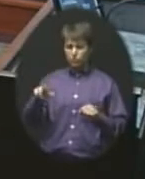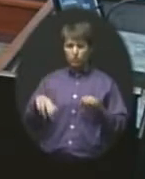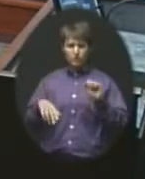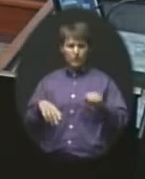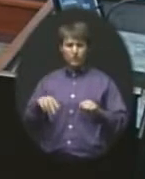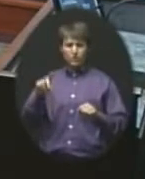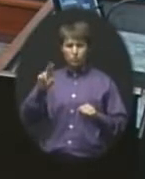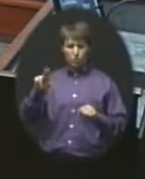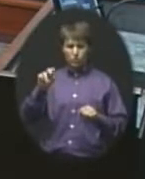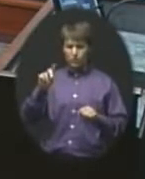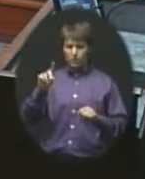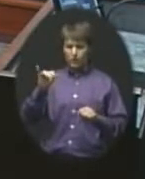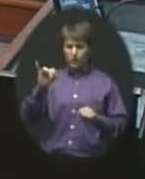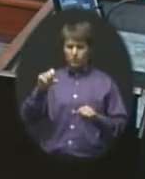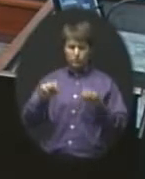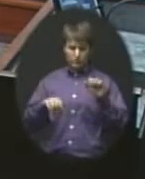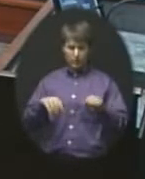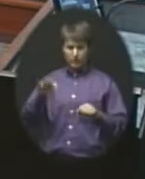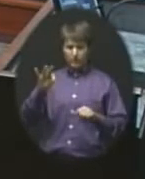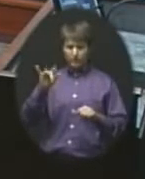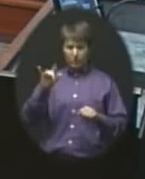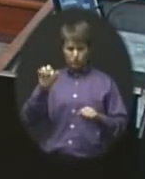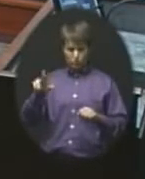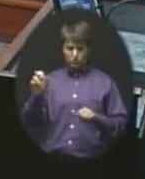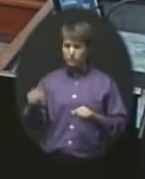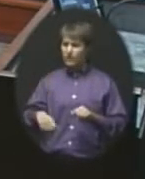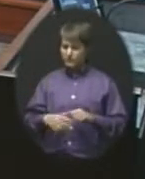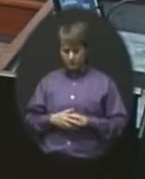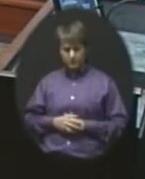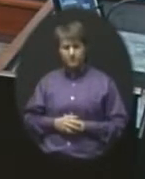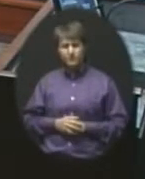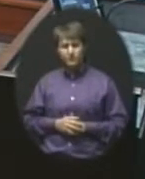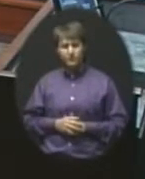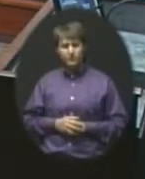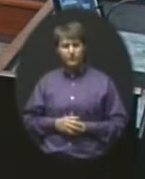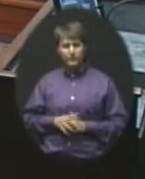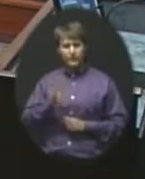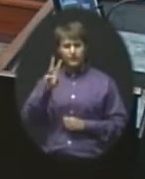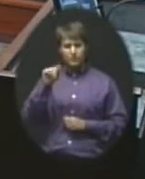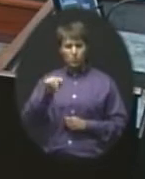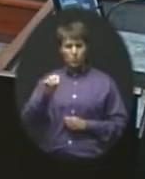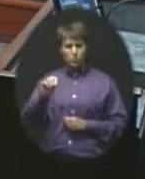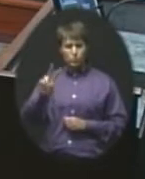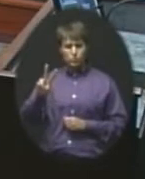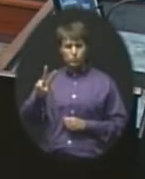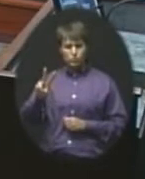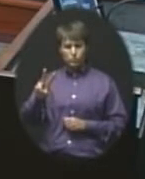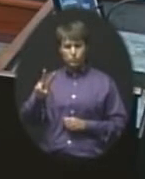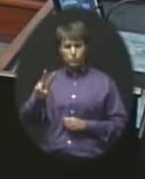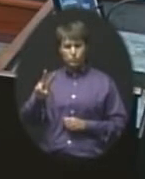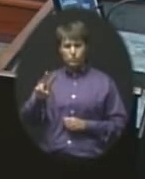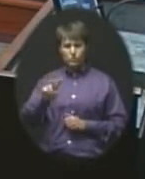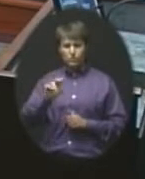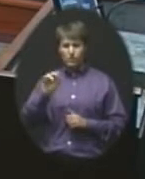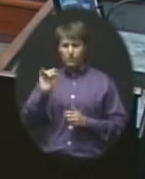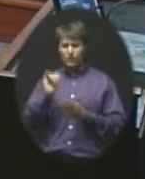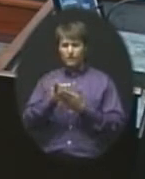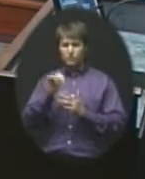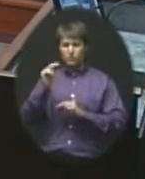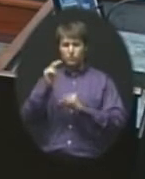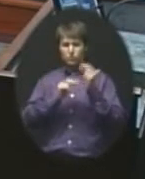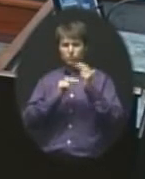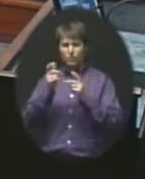Yes. Dr. Daniels? Yes. Mrs. Felter? Yes. Item 6.02 is